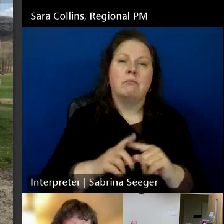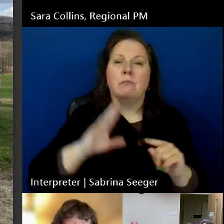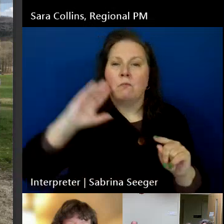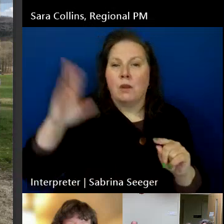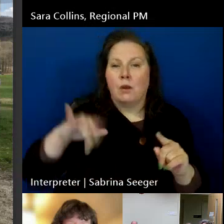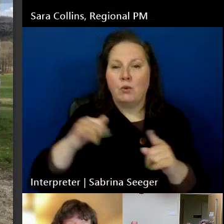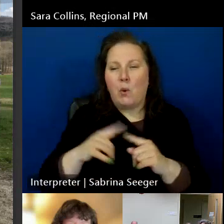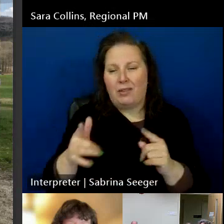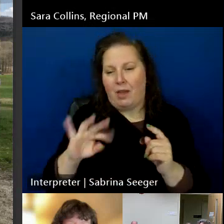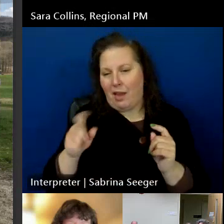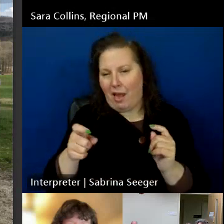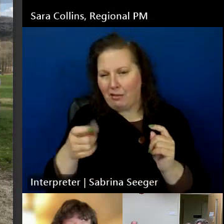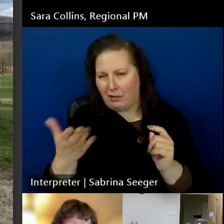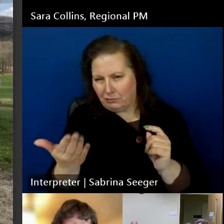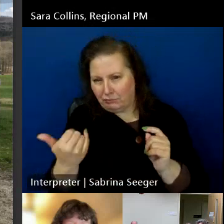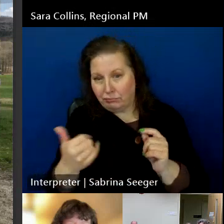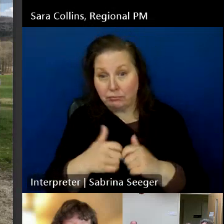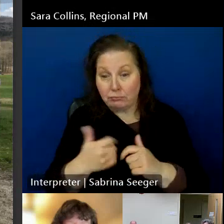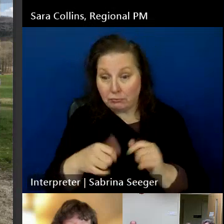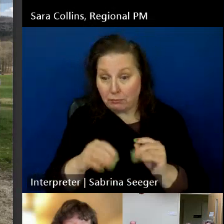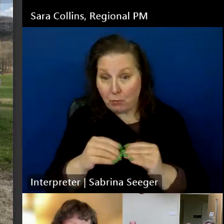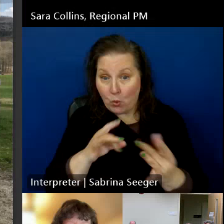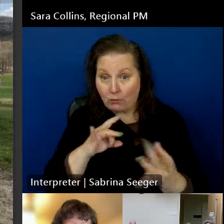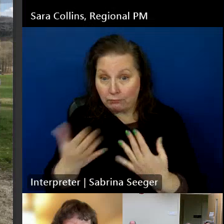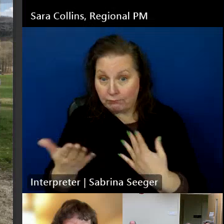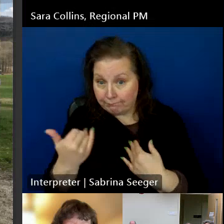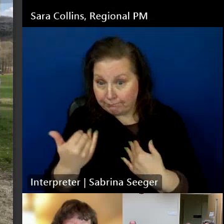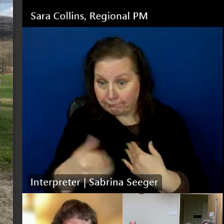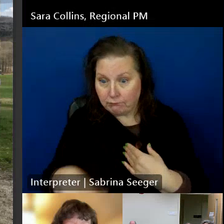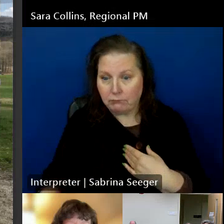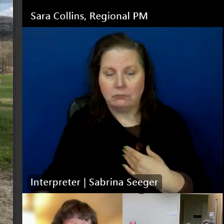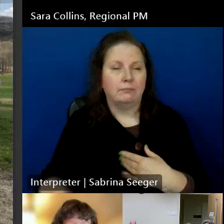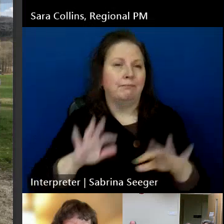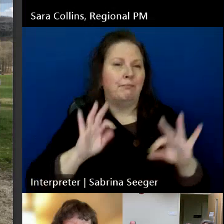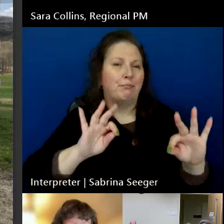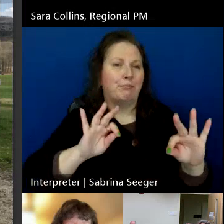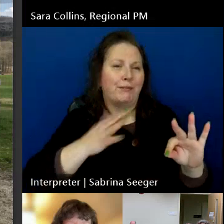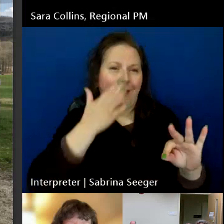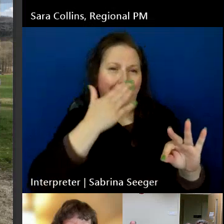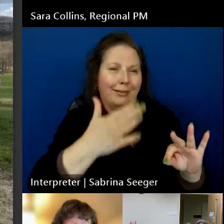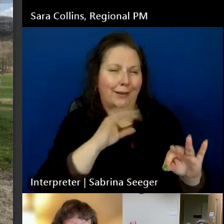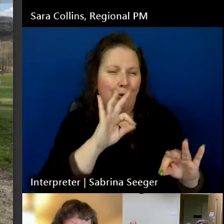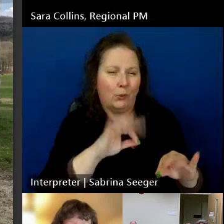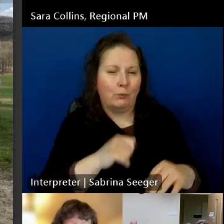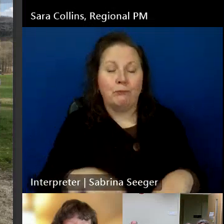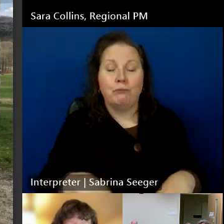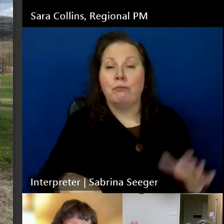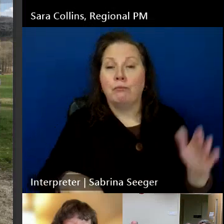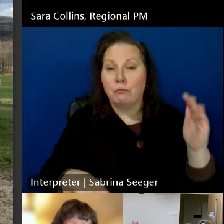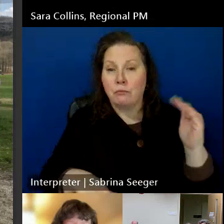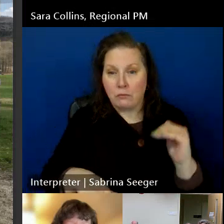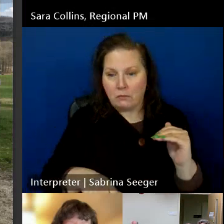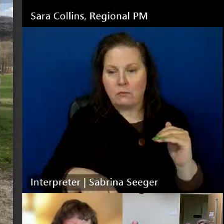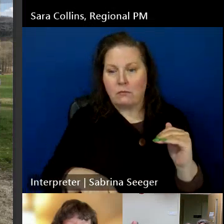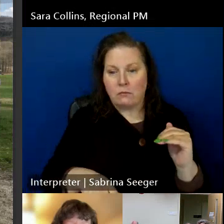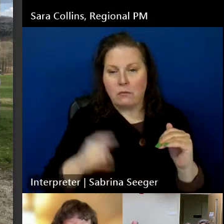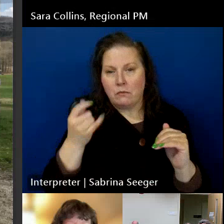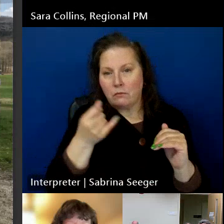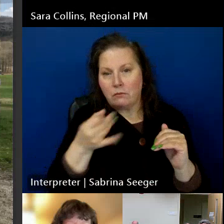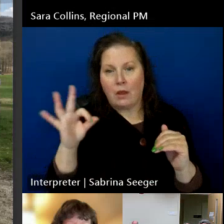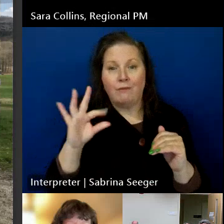to Alex, and hopefully I didn't miss anything. No, that was great. Thank you, Hunter. So just a few